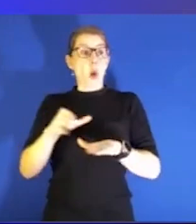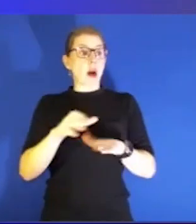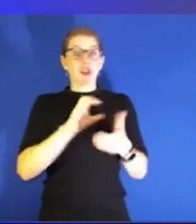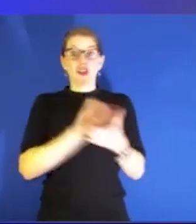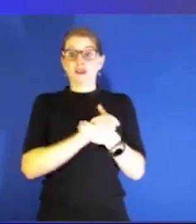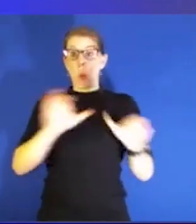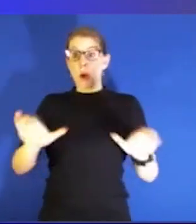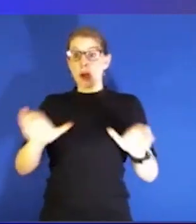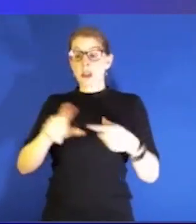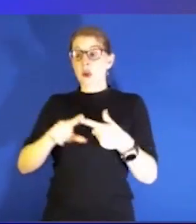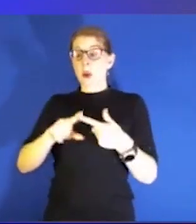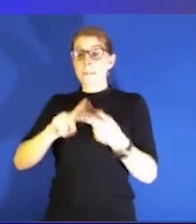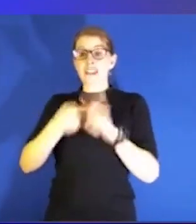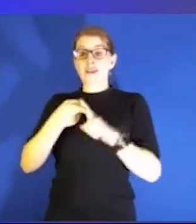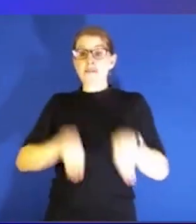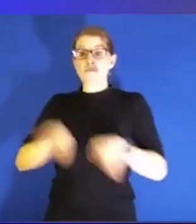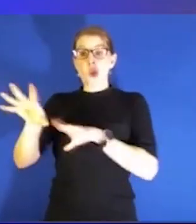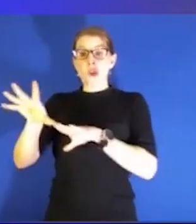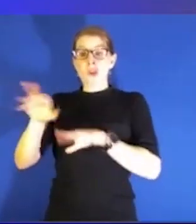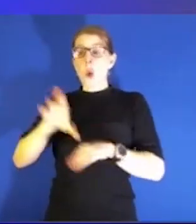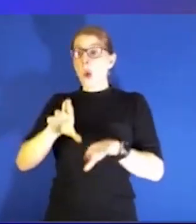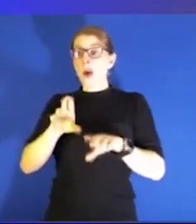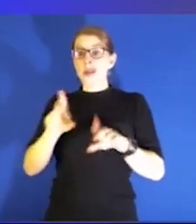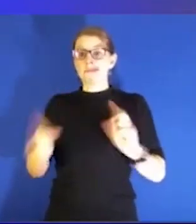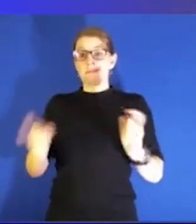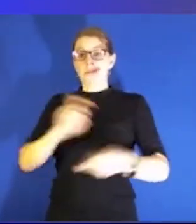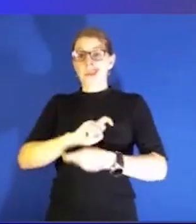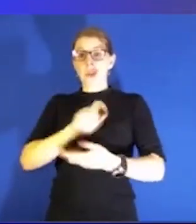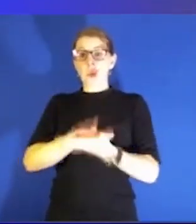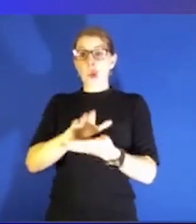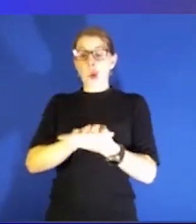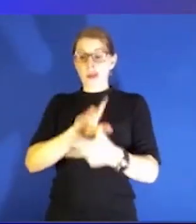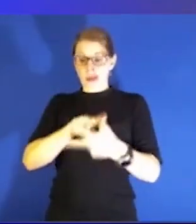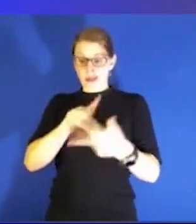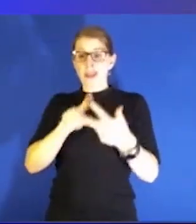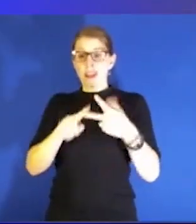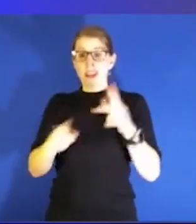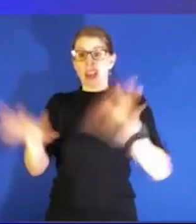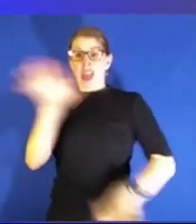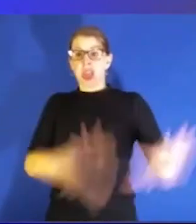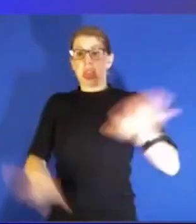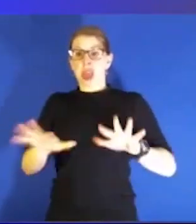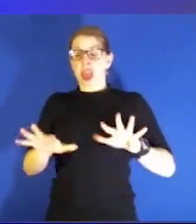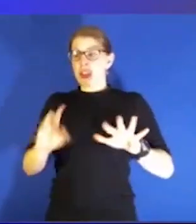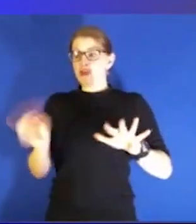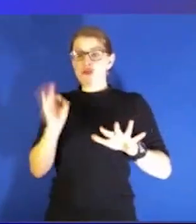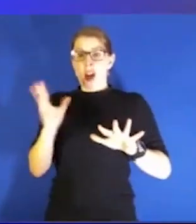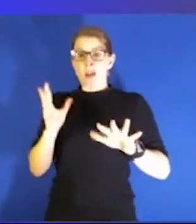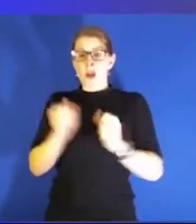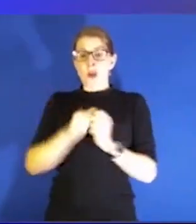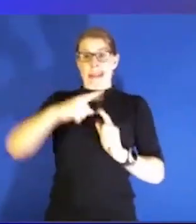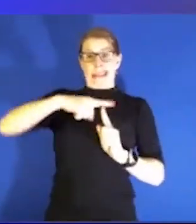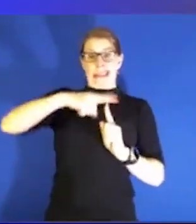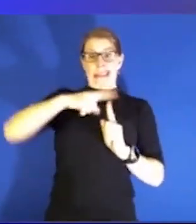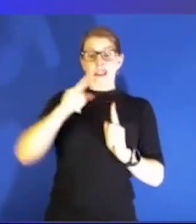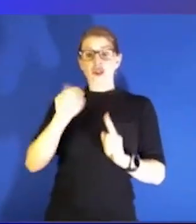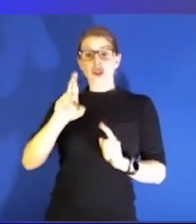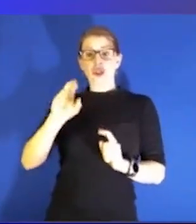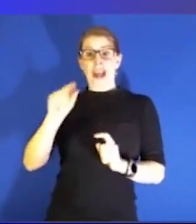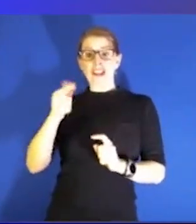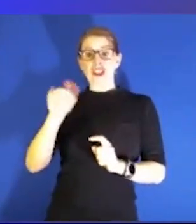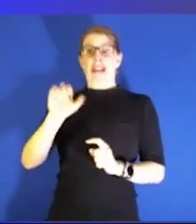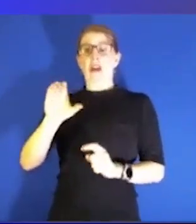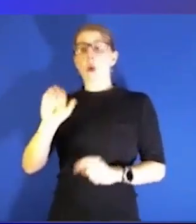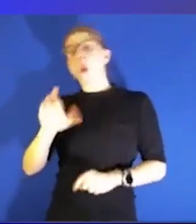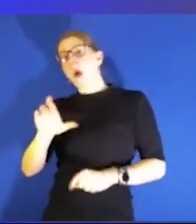moved away or you're switching schools, all these losses can either be a kind of a trauma with a capital T or even a trauma with a lowercase t, meaning it's a little